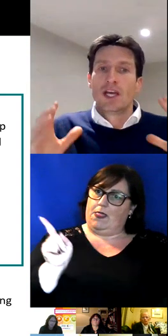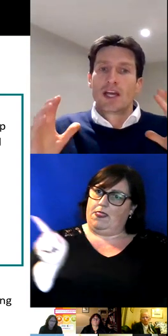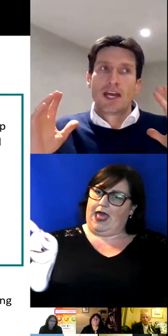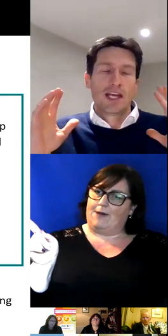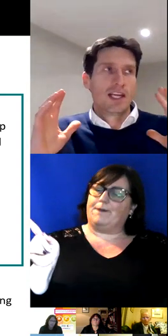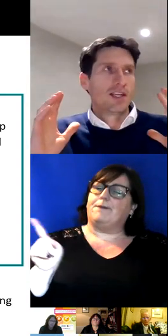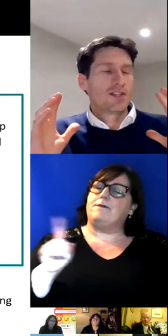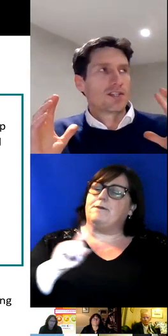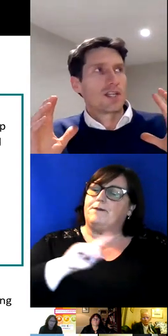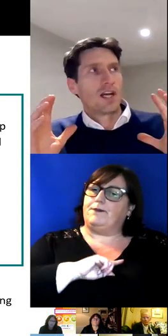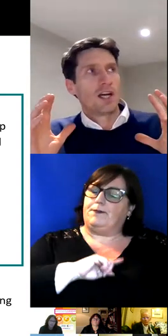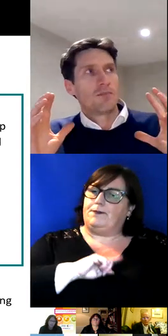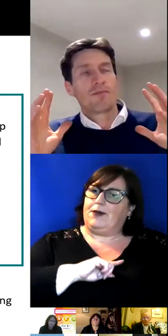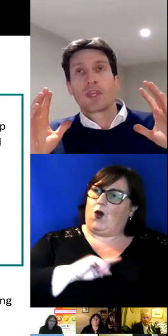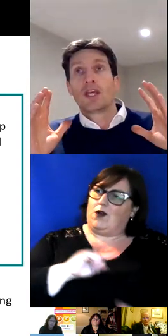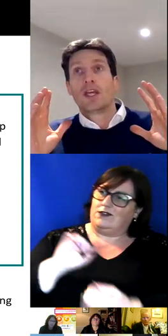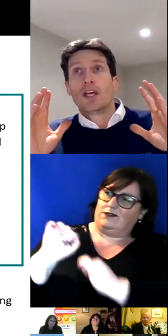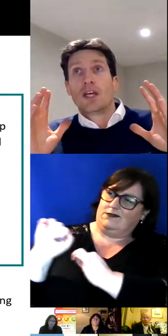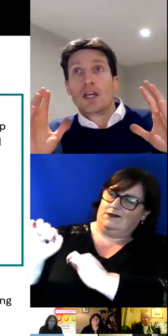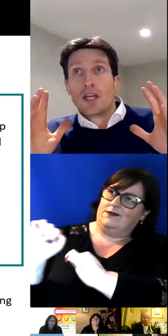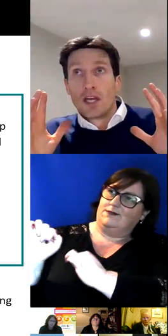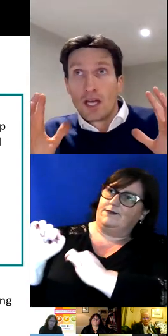system that is